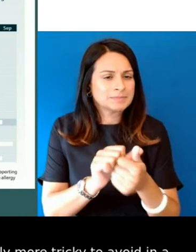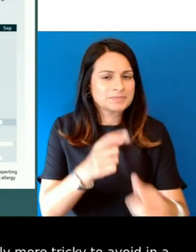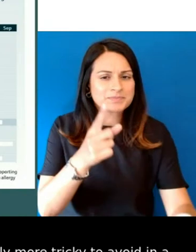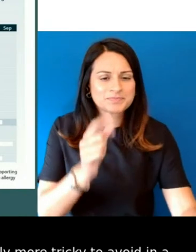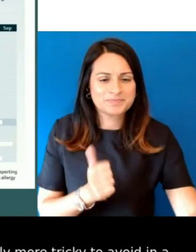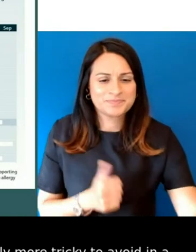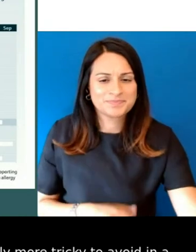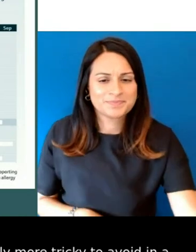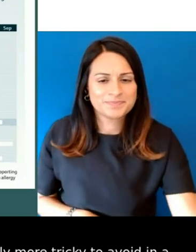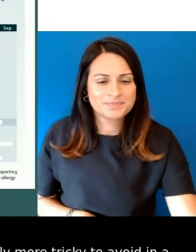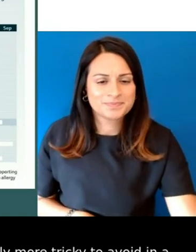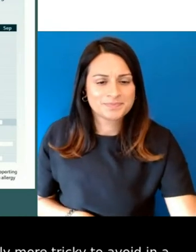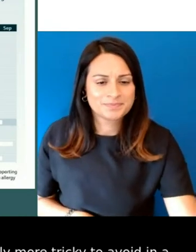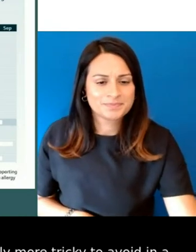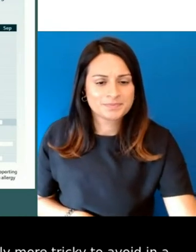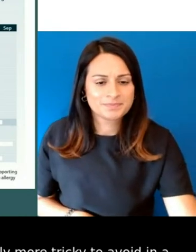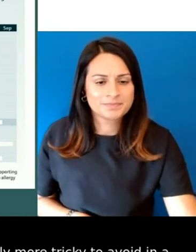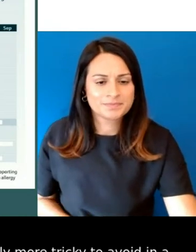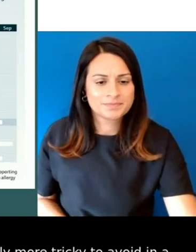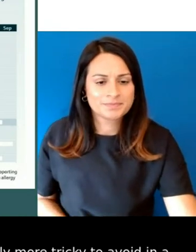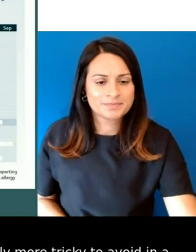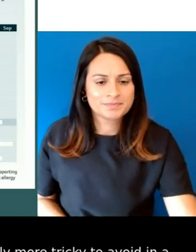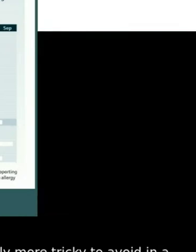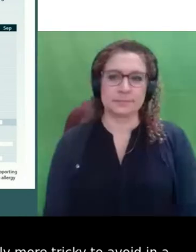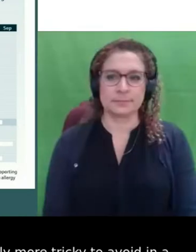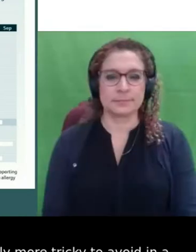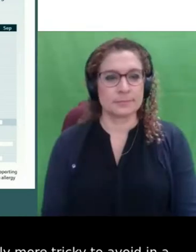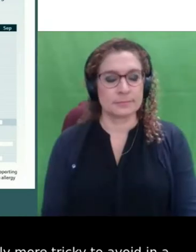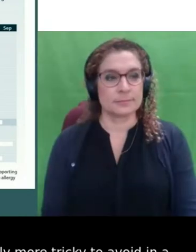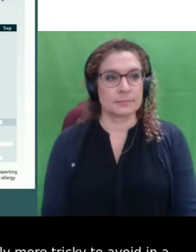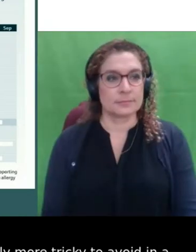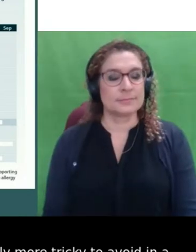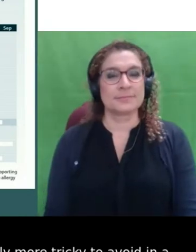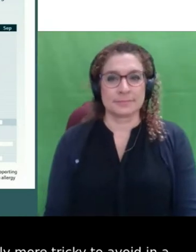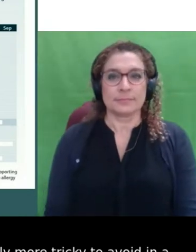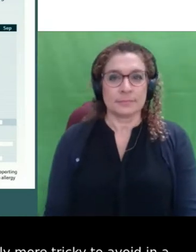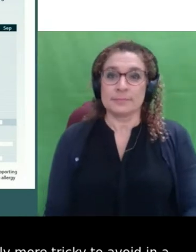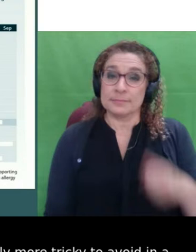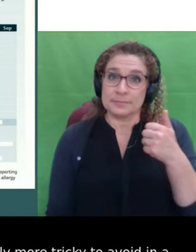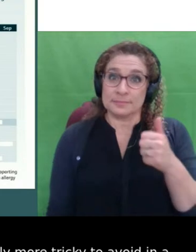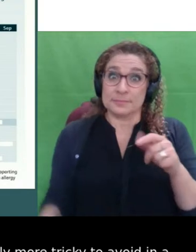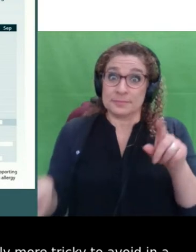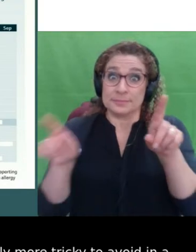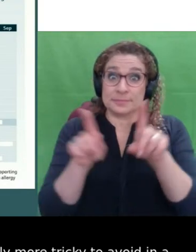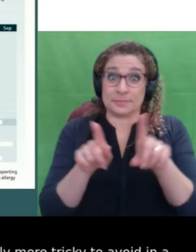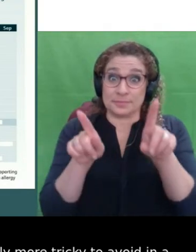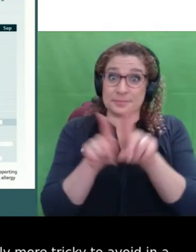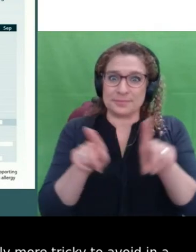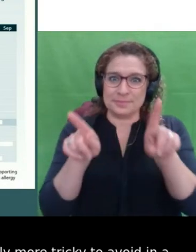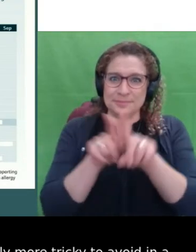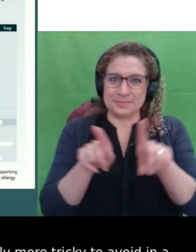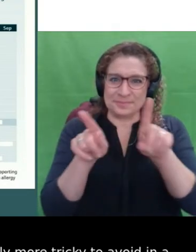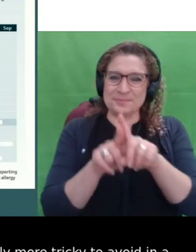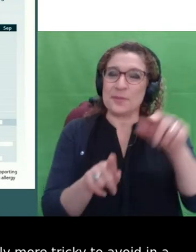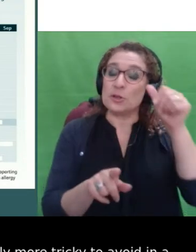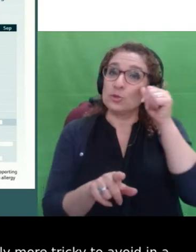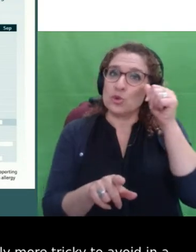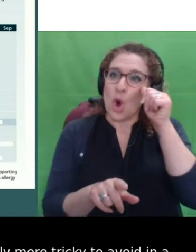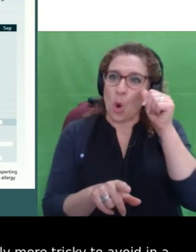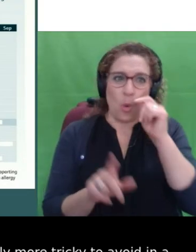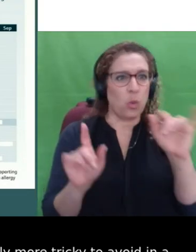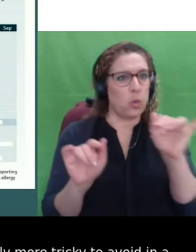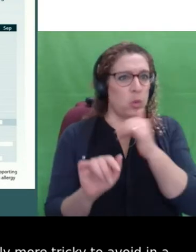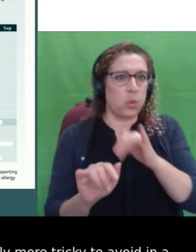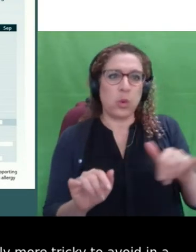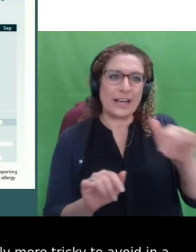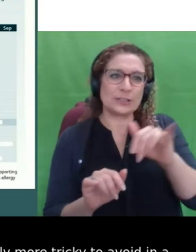and then it's knowing your pollen so just looking at this um calendar here there's a peak time which is uh in in the green